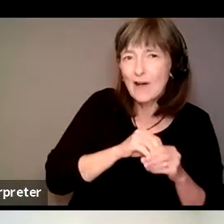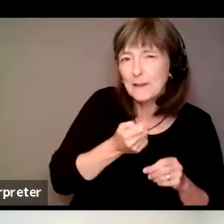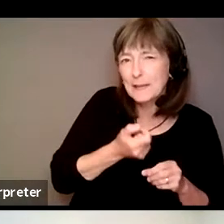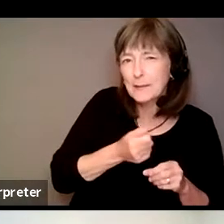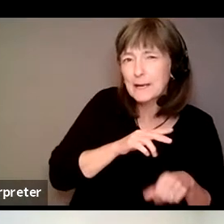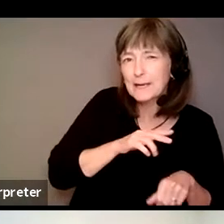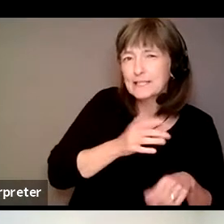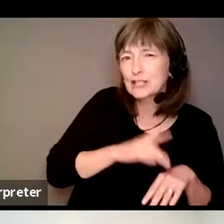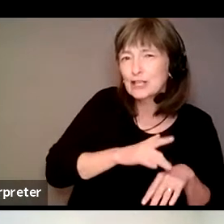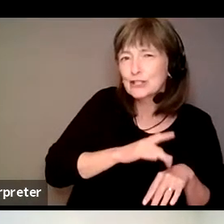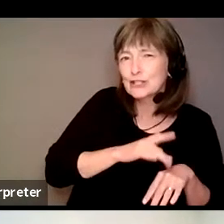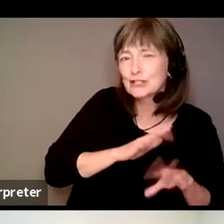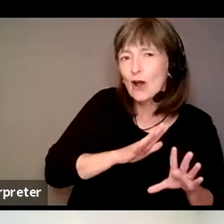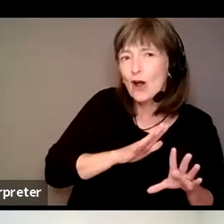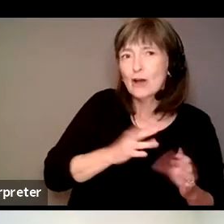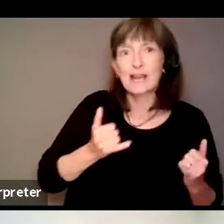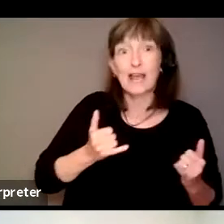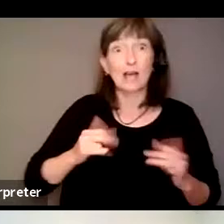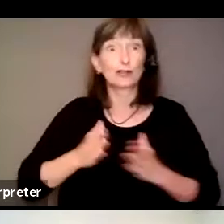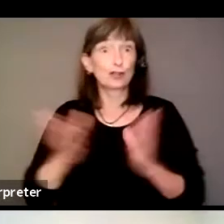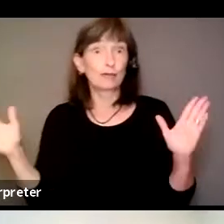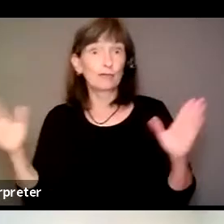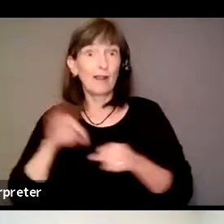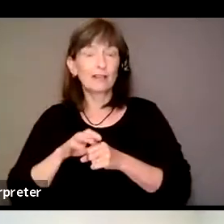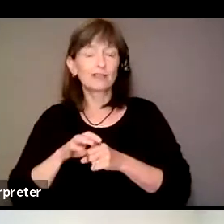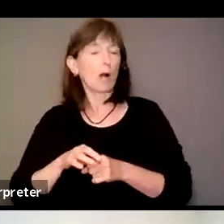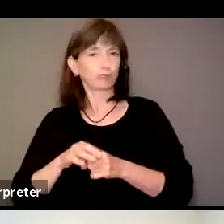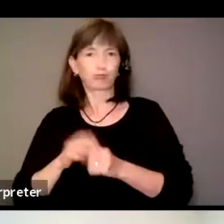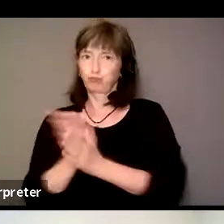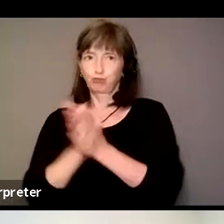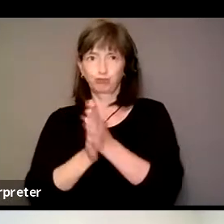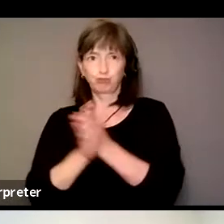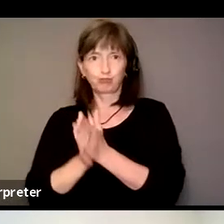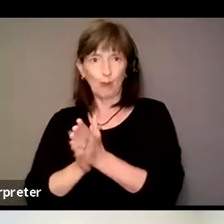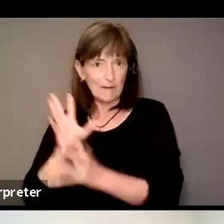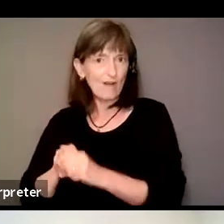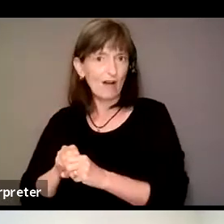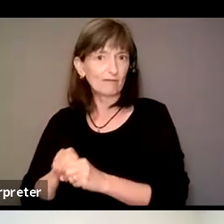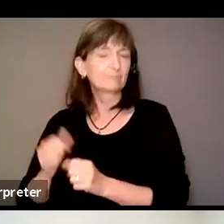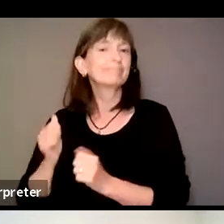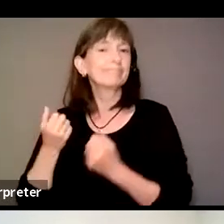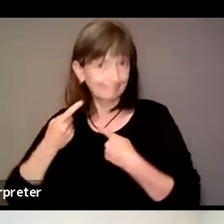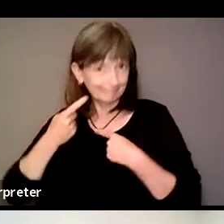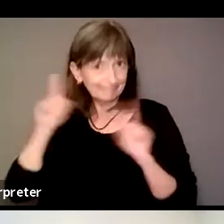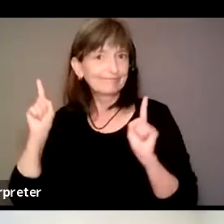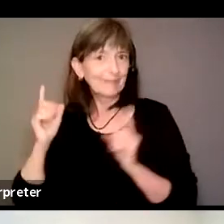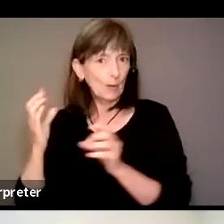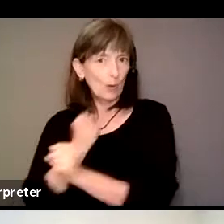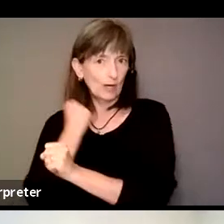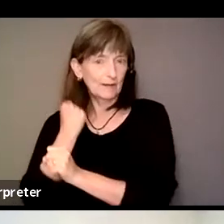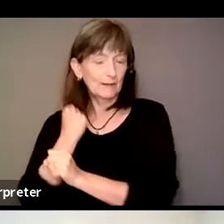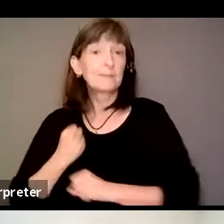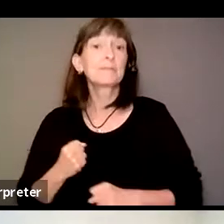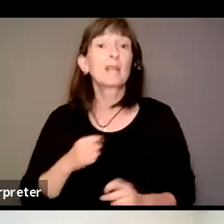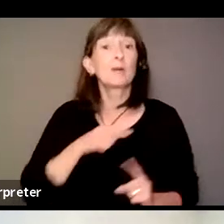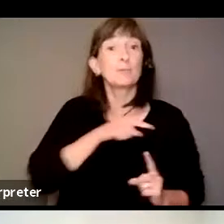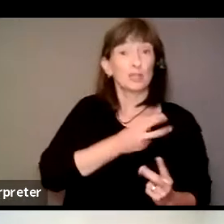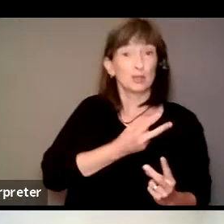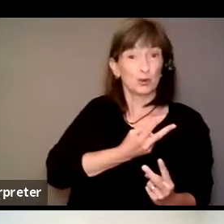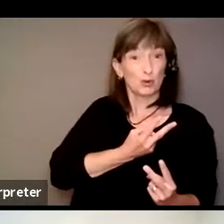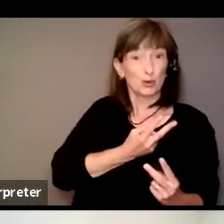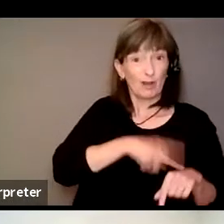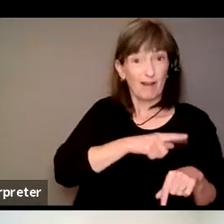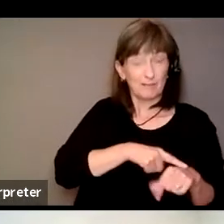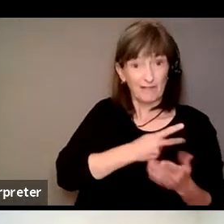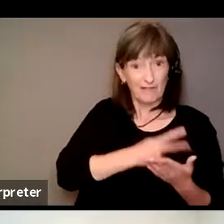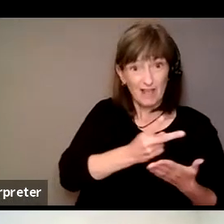it this time, I am getting there, and was successful. And even looking back at the 2 by-elections, even though I